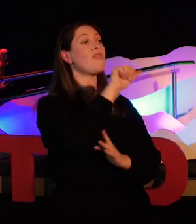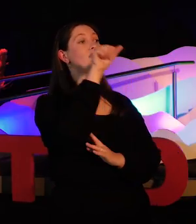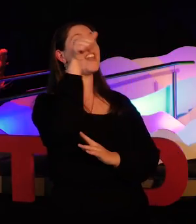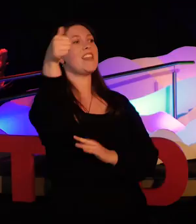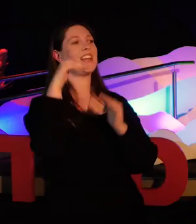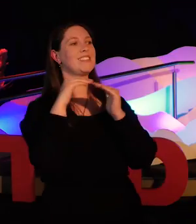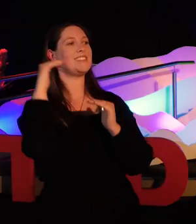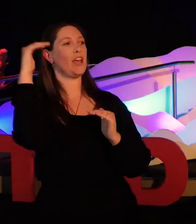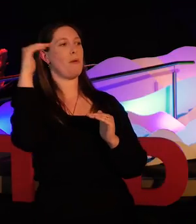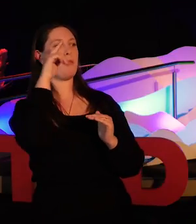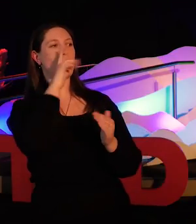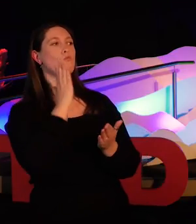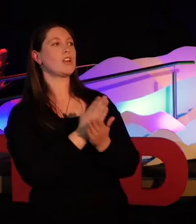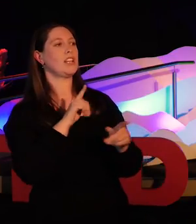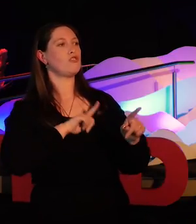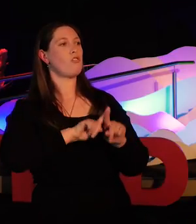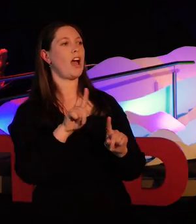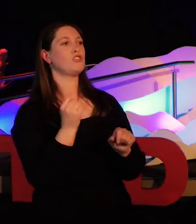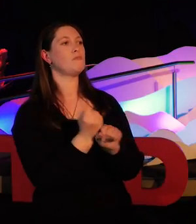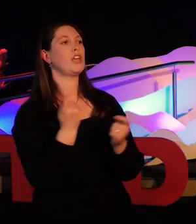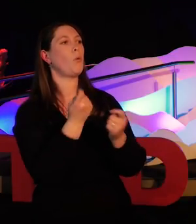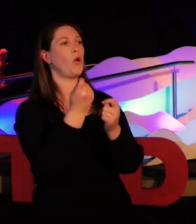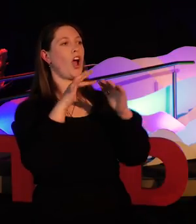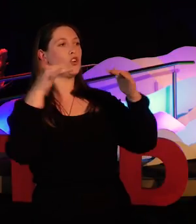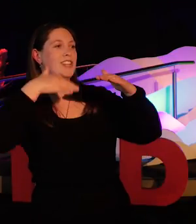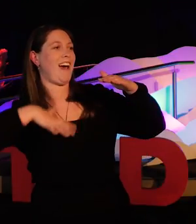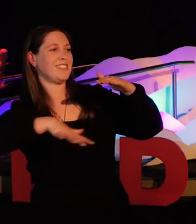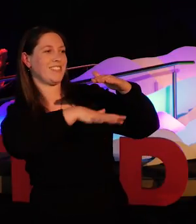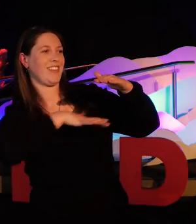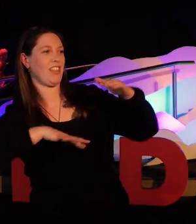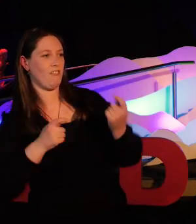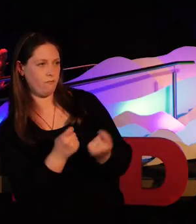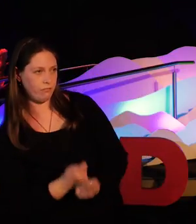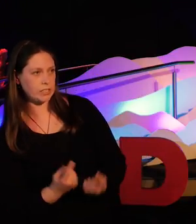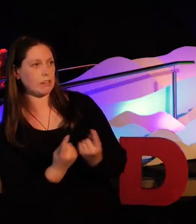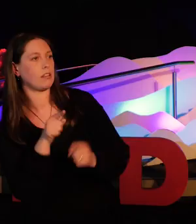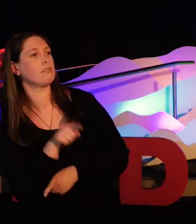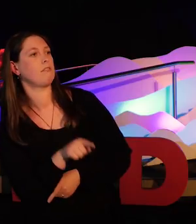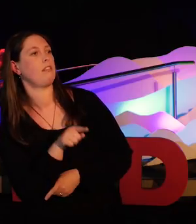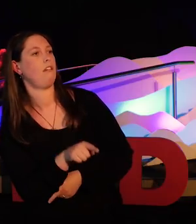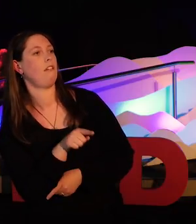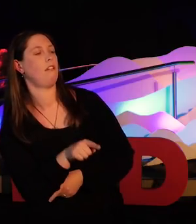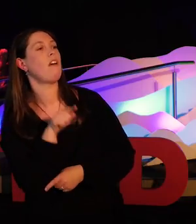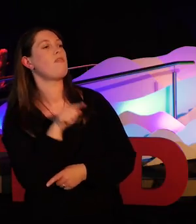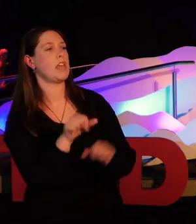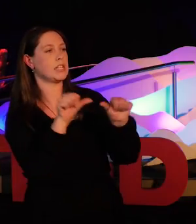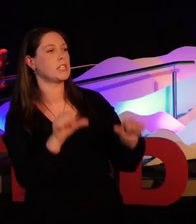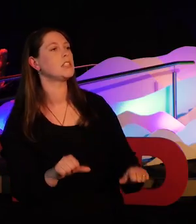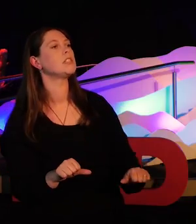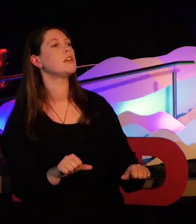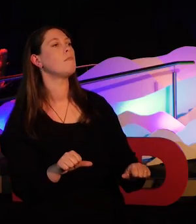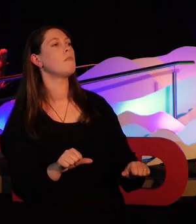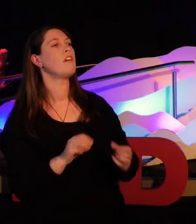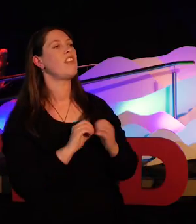the ones really trying to redefine and tailor, are under the ocean. Under there is the system